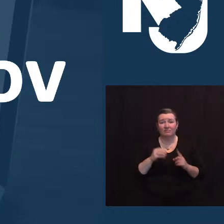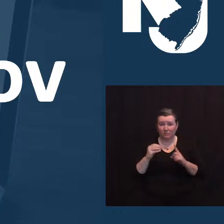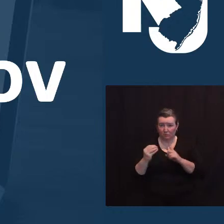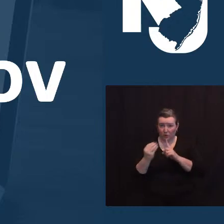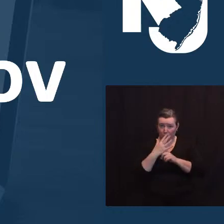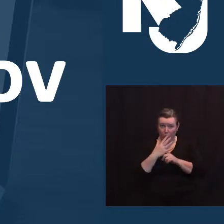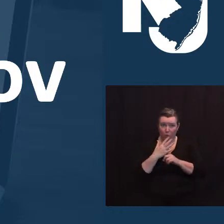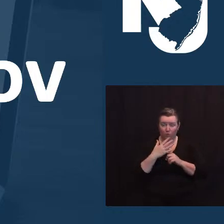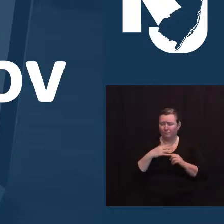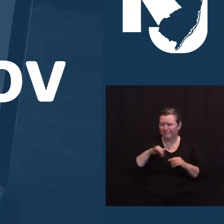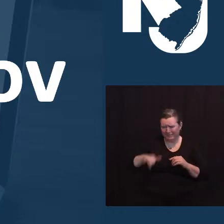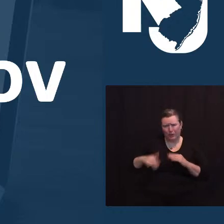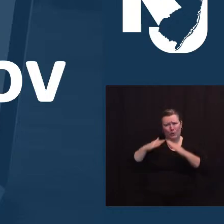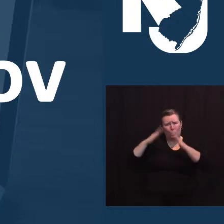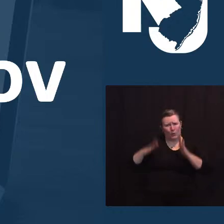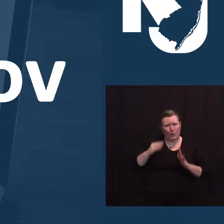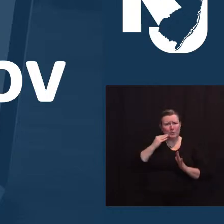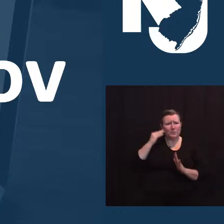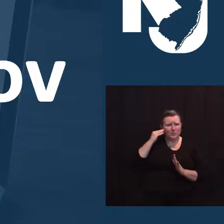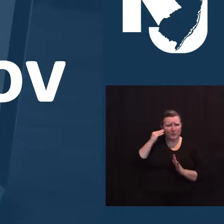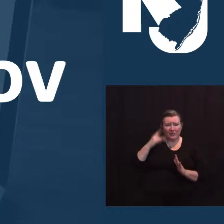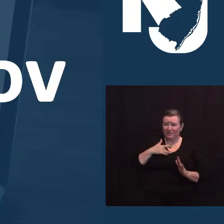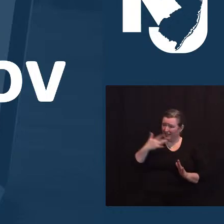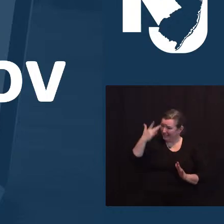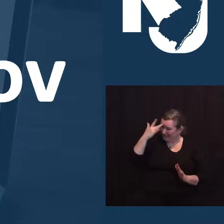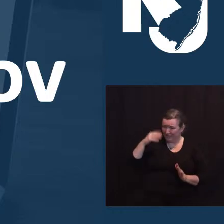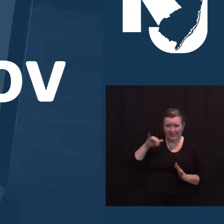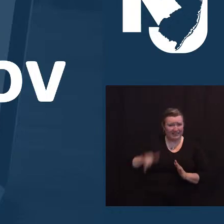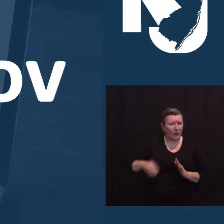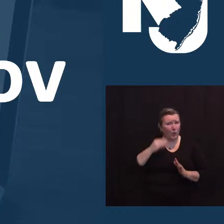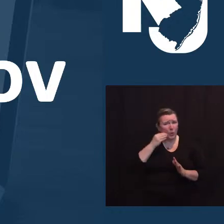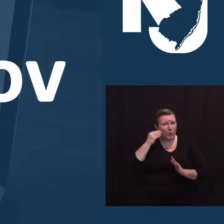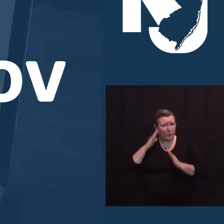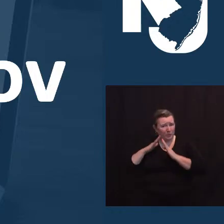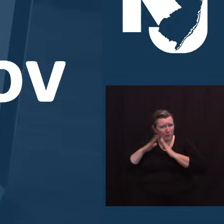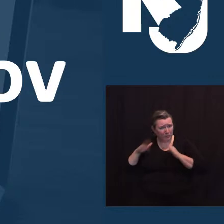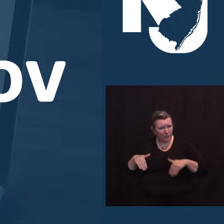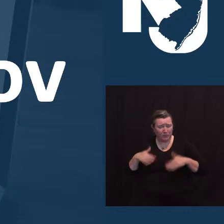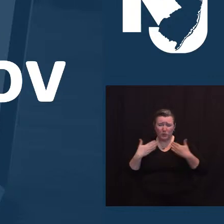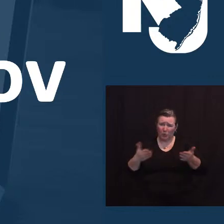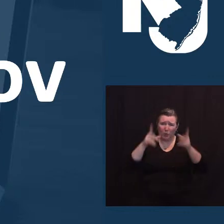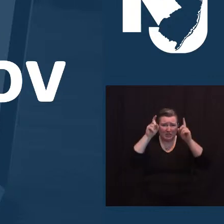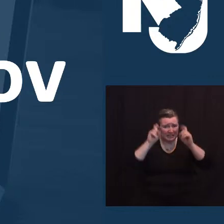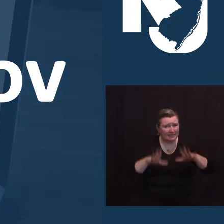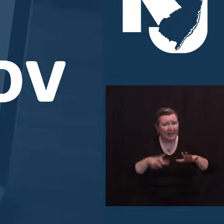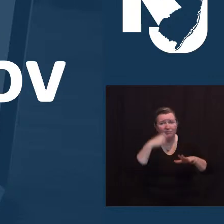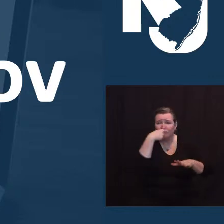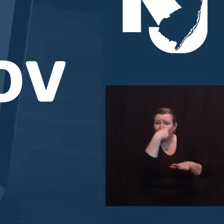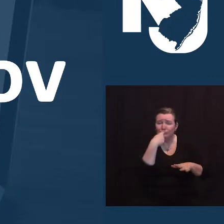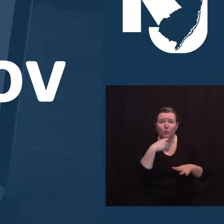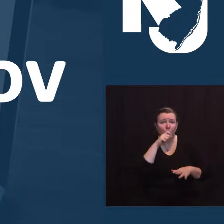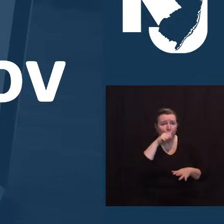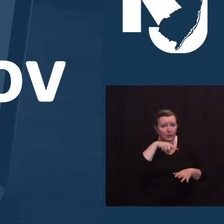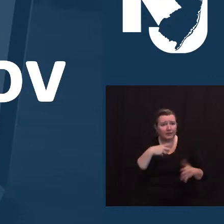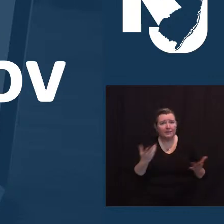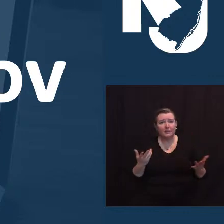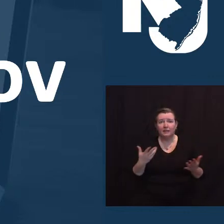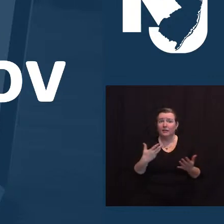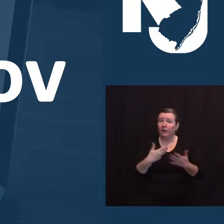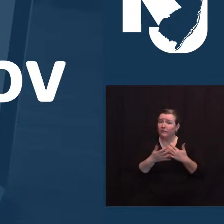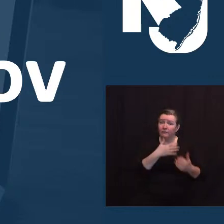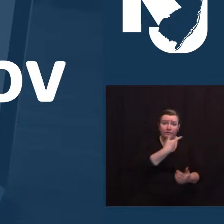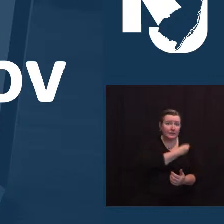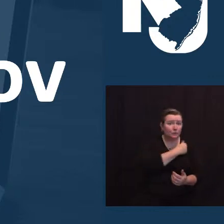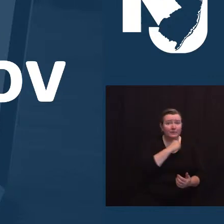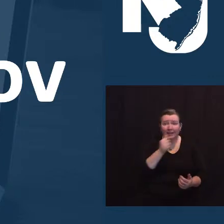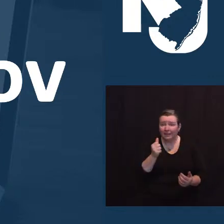don't feel well. Get tested at the right moment. And by the way, all of this even if you've been vaccinated. We need to